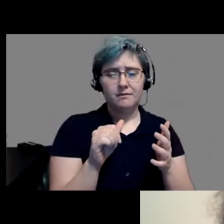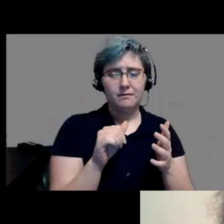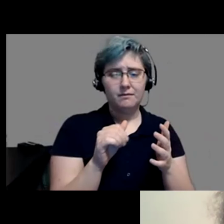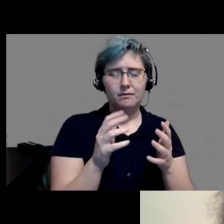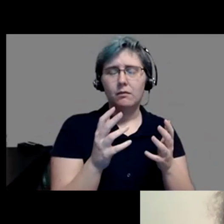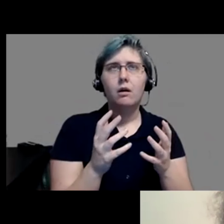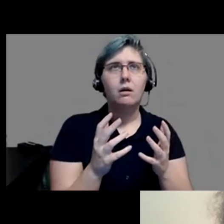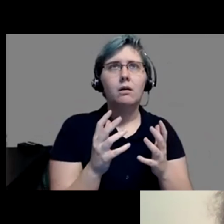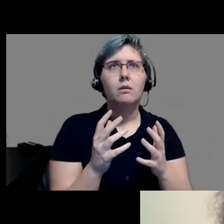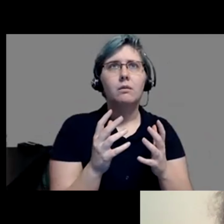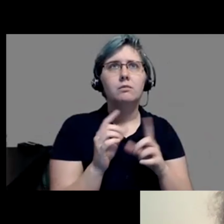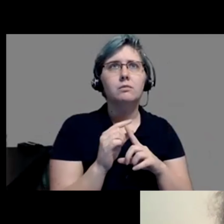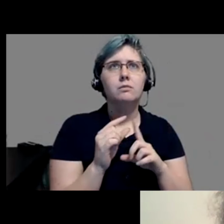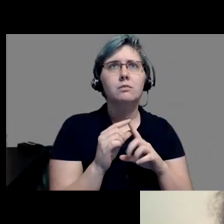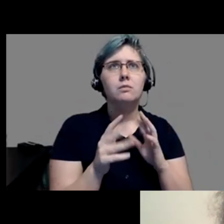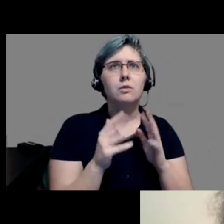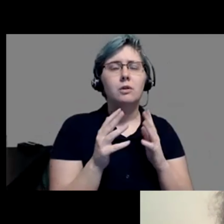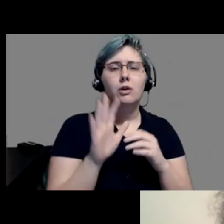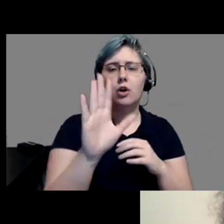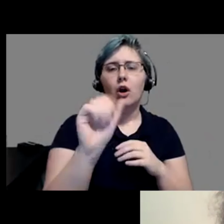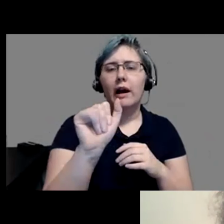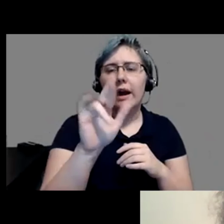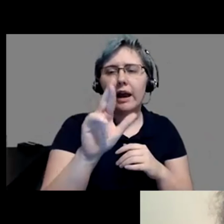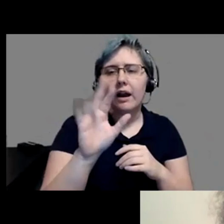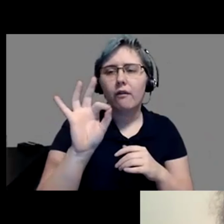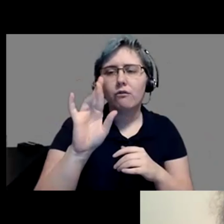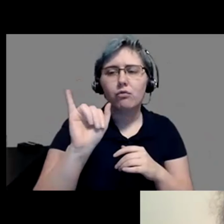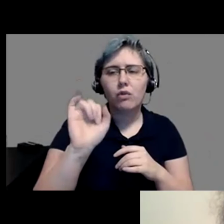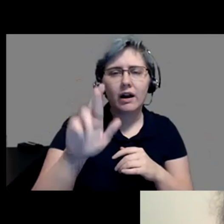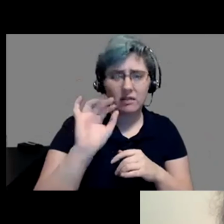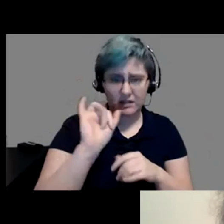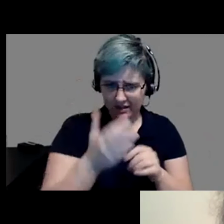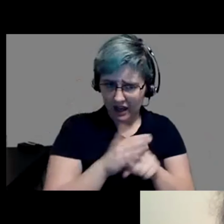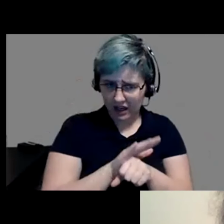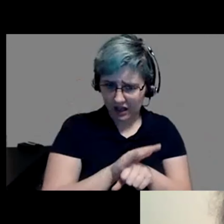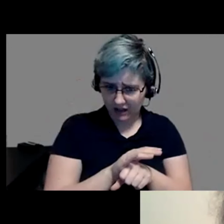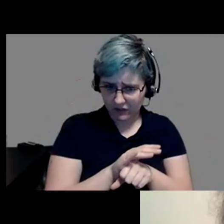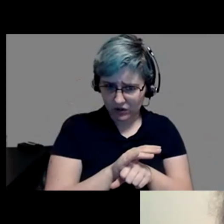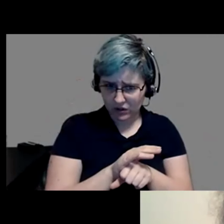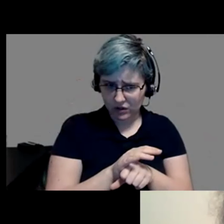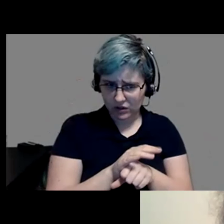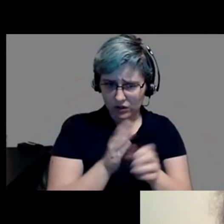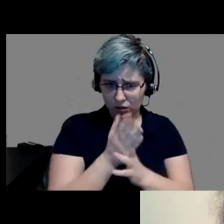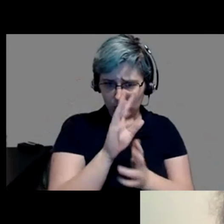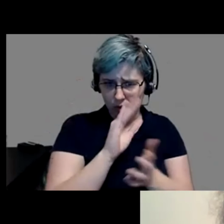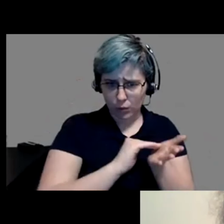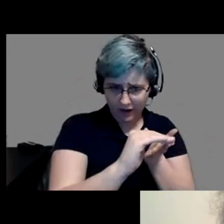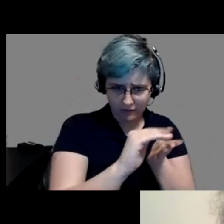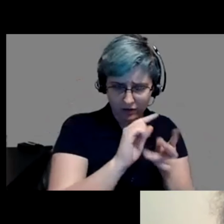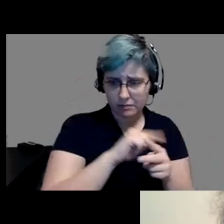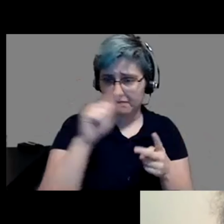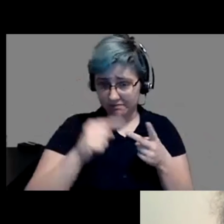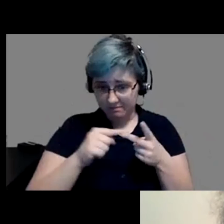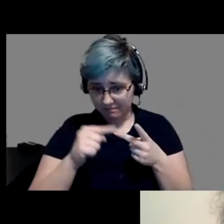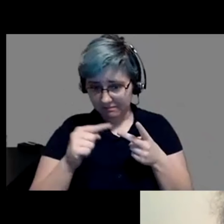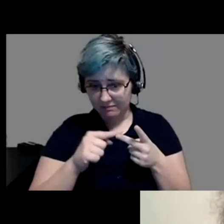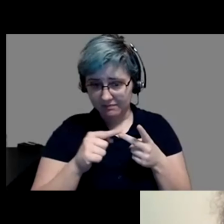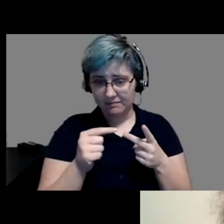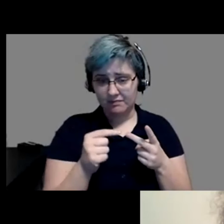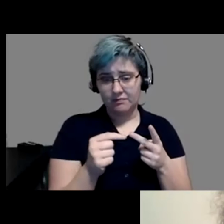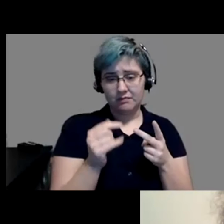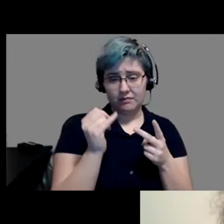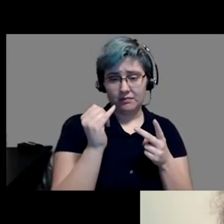oh goodness, what is it? Your air fryer. Did the waiver cover that? And secondly, if you had